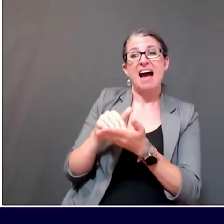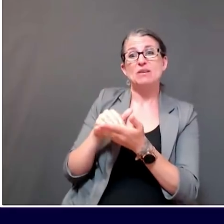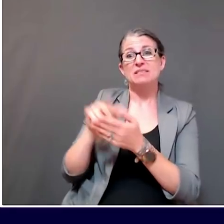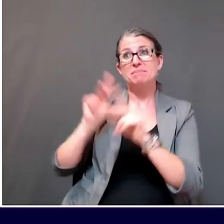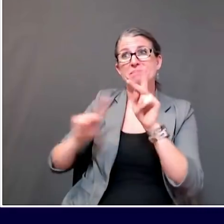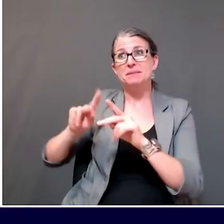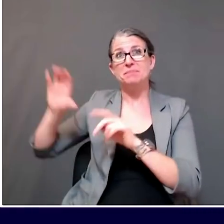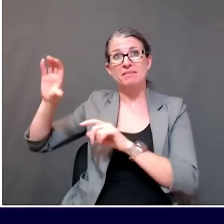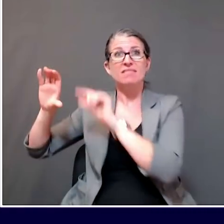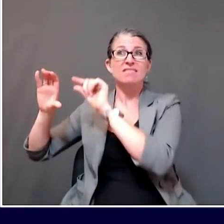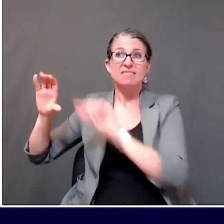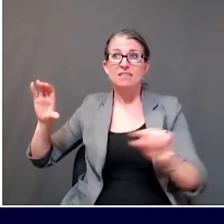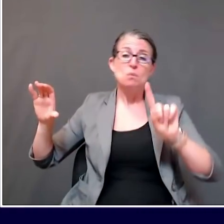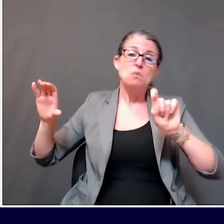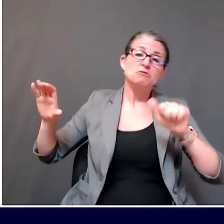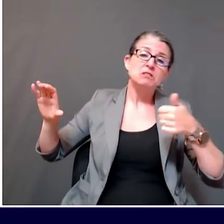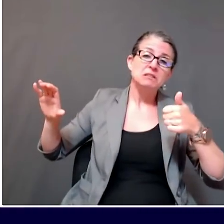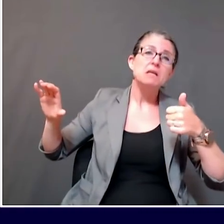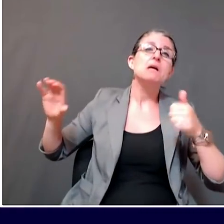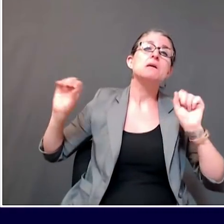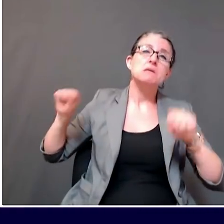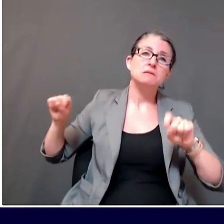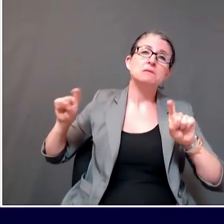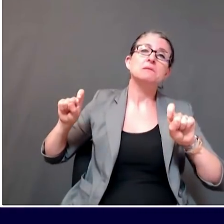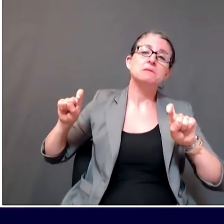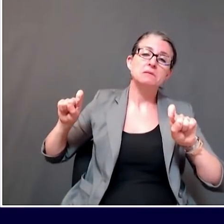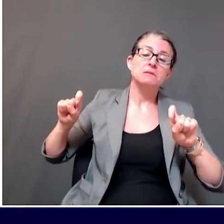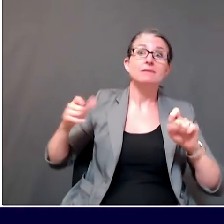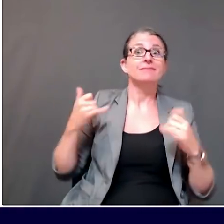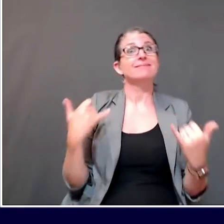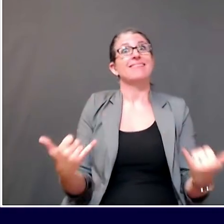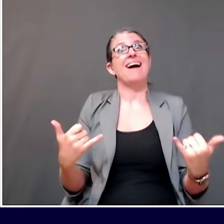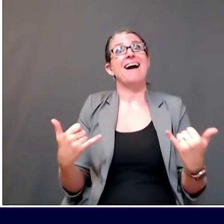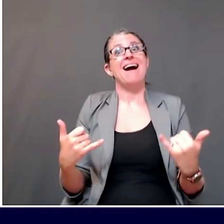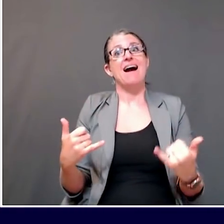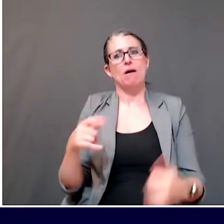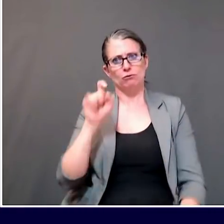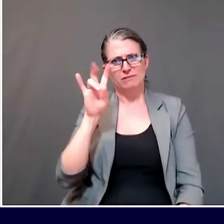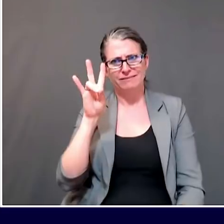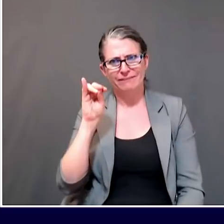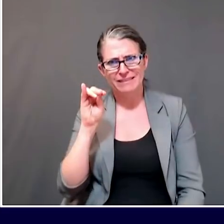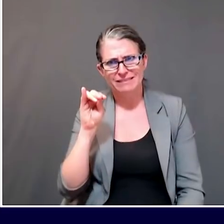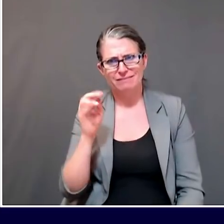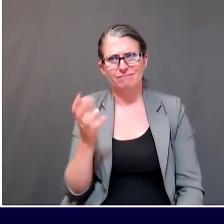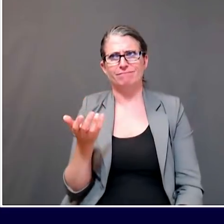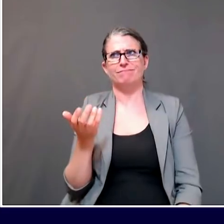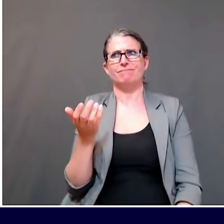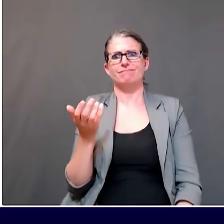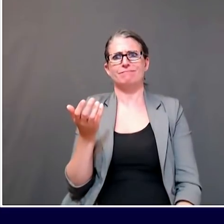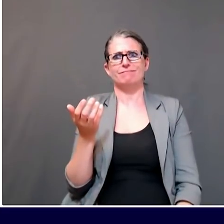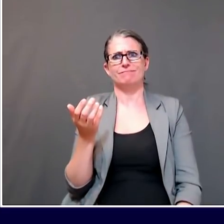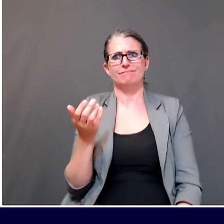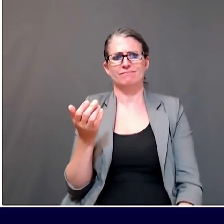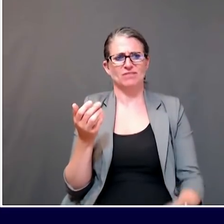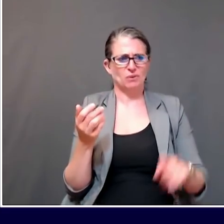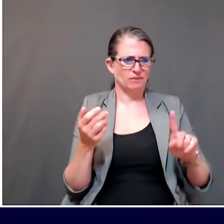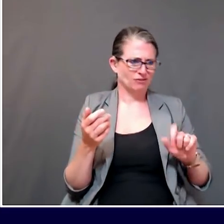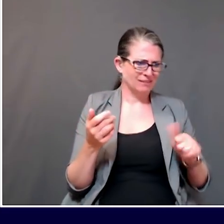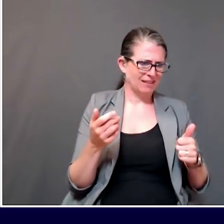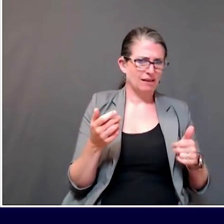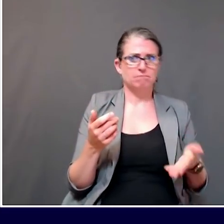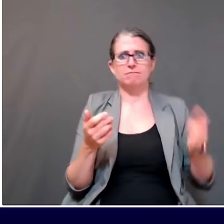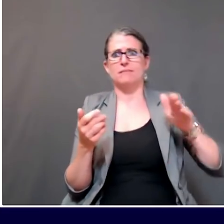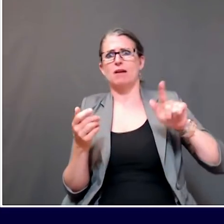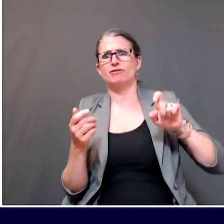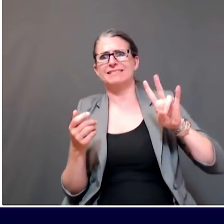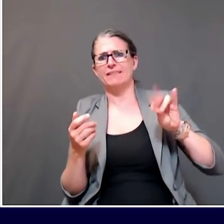over 170 tests per 100,000. That's partly a function of the greater availability of testing